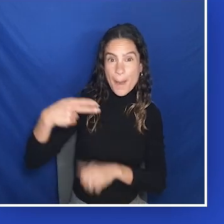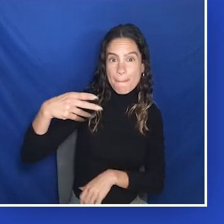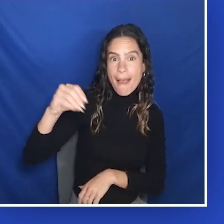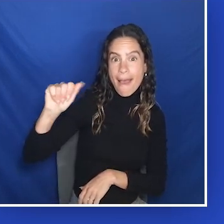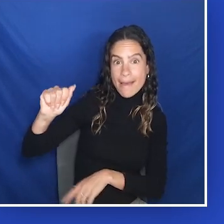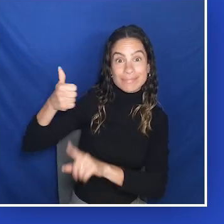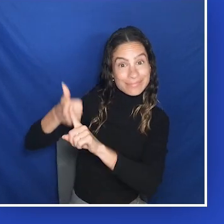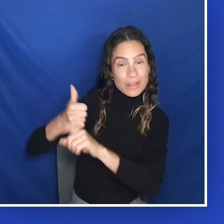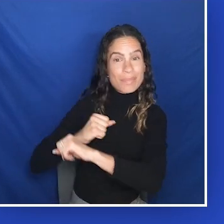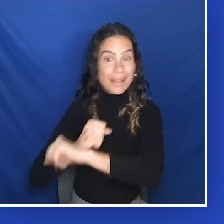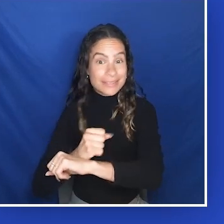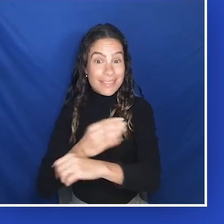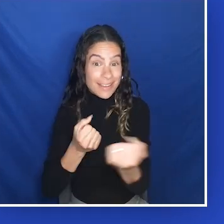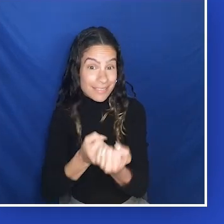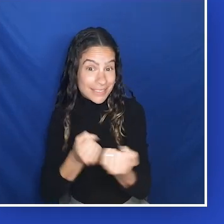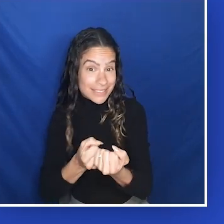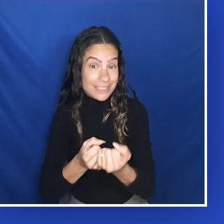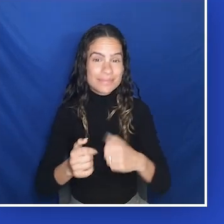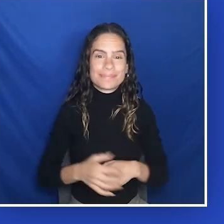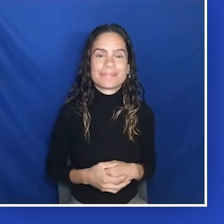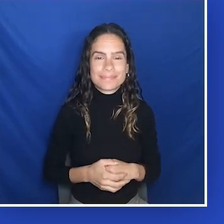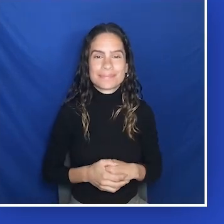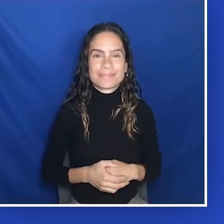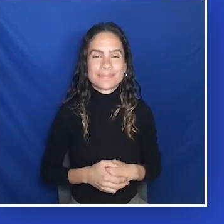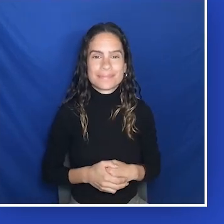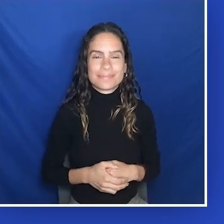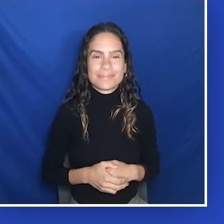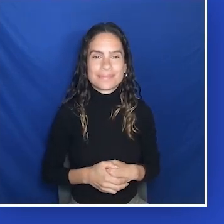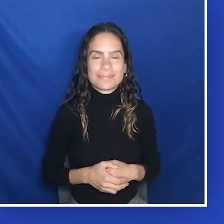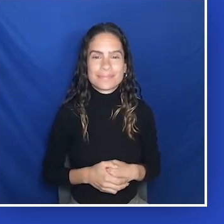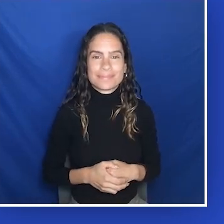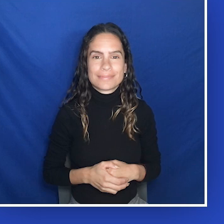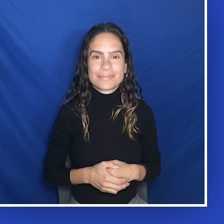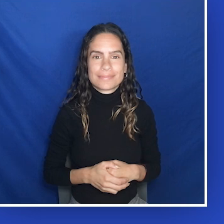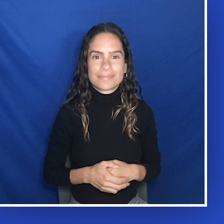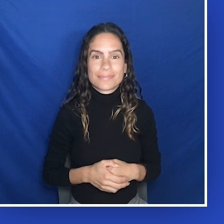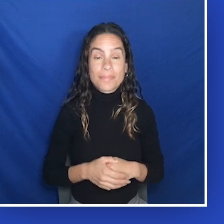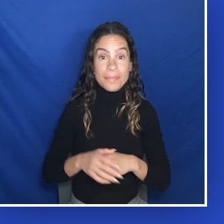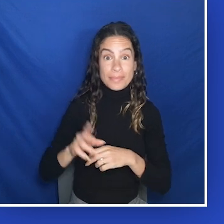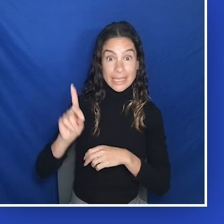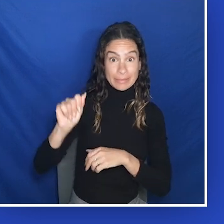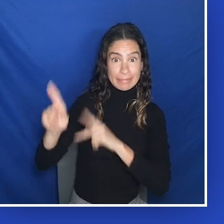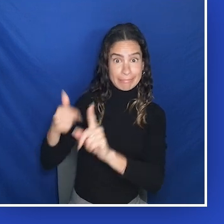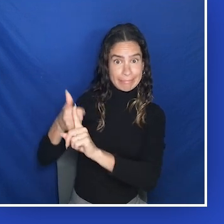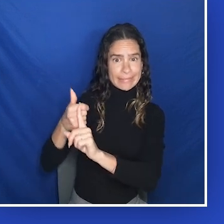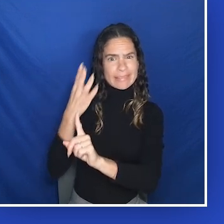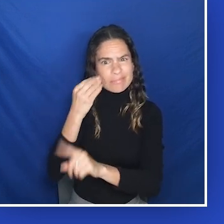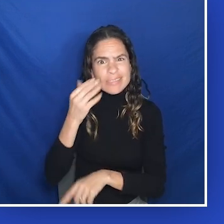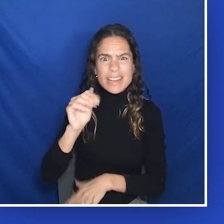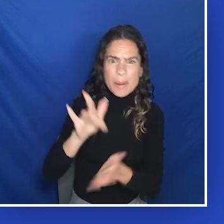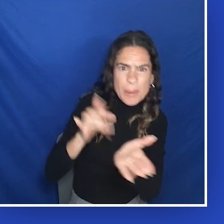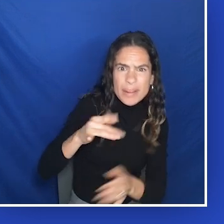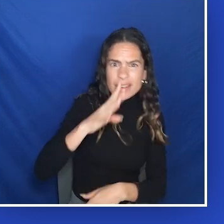How P&As protect and advocate. Animated icons, text, and characters act out what the narrator describes. When people with disabilities